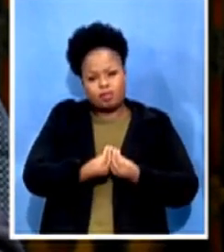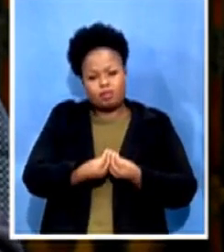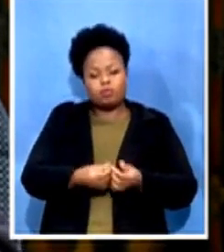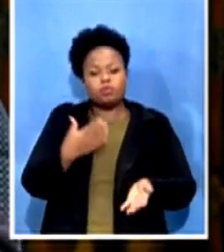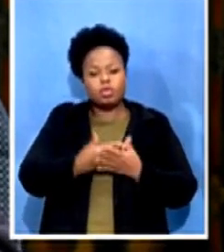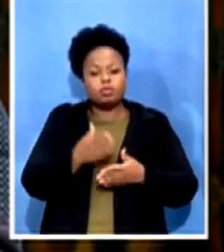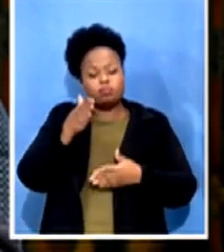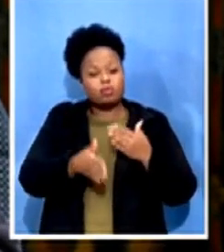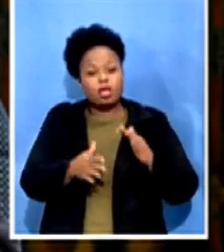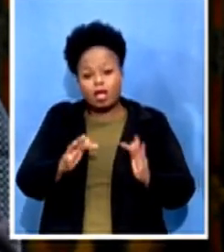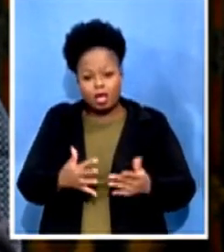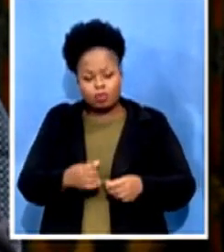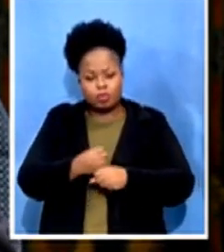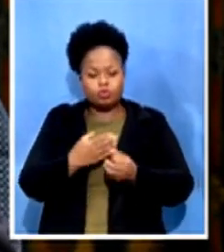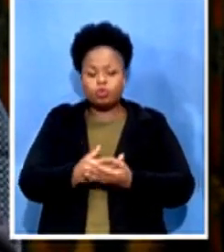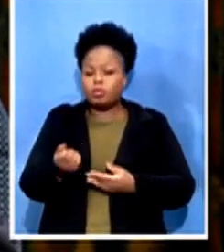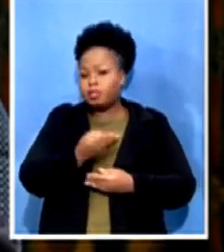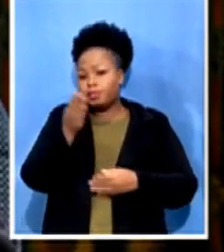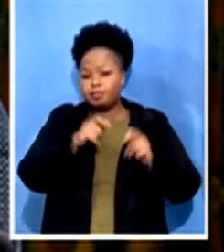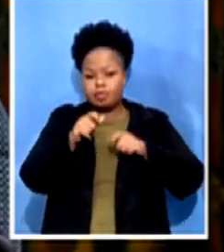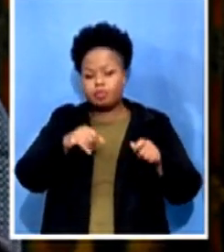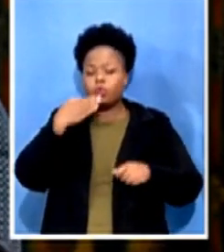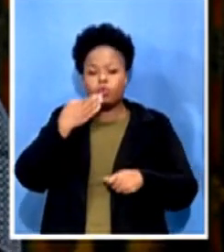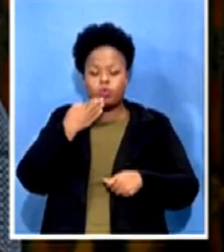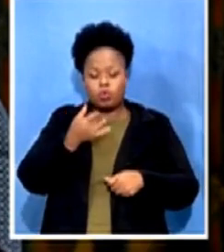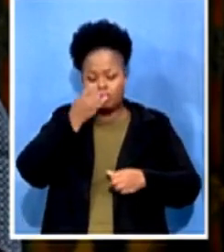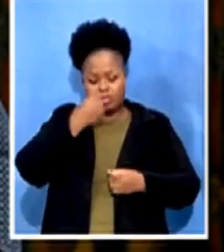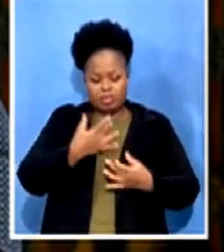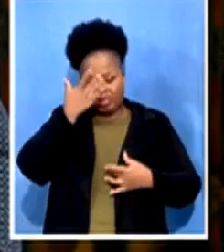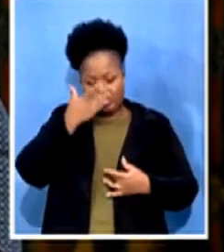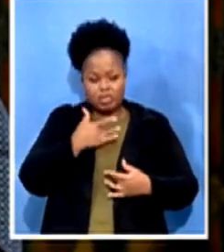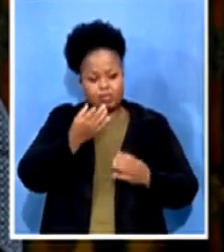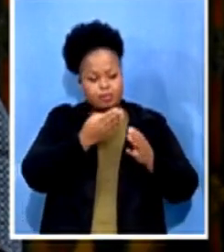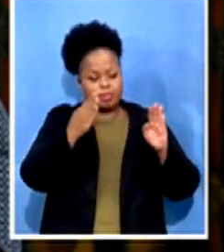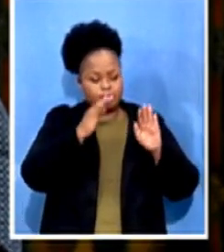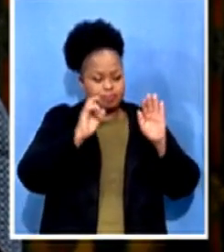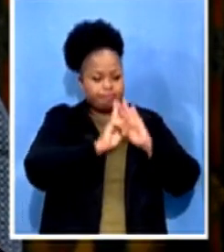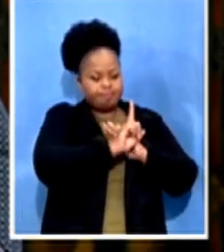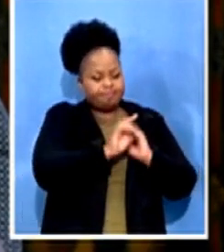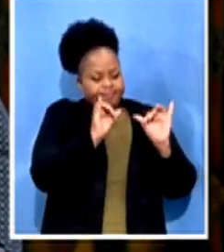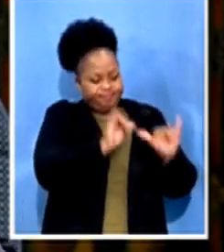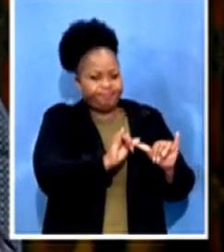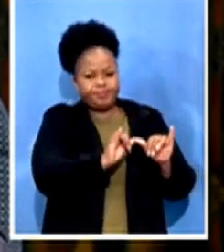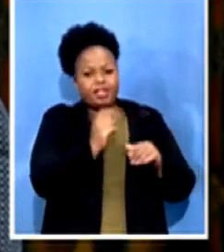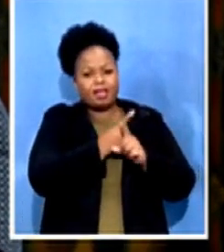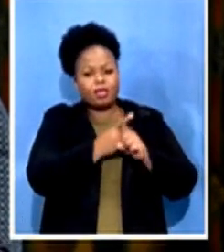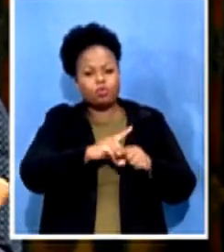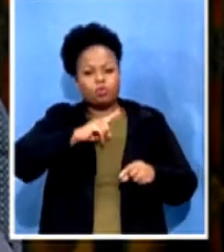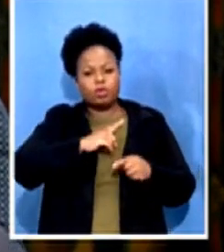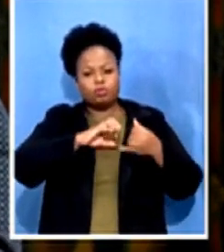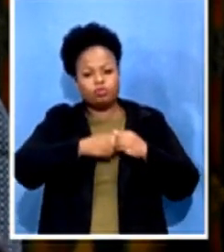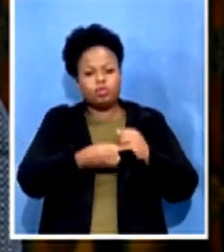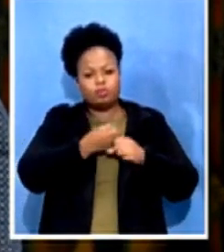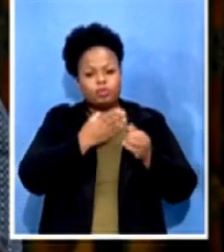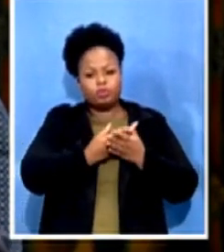are isolated, they are quarantined so that they can burn the virus out and then get better without contaminating